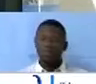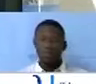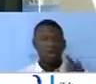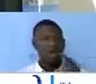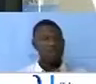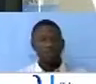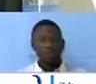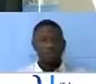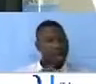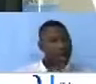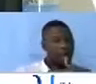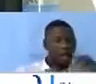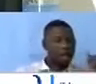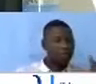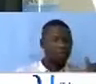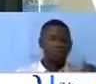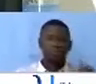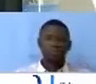You do not.